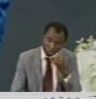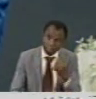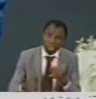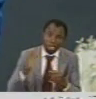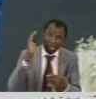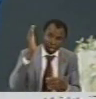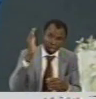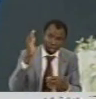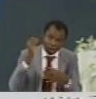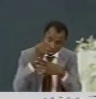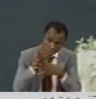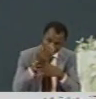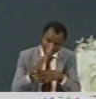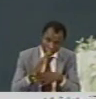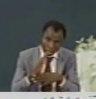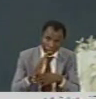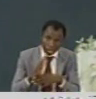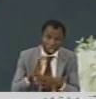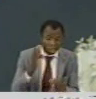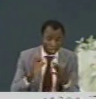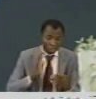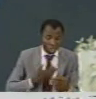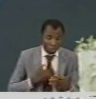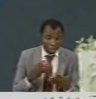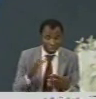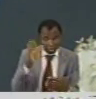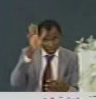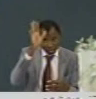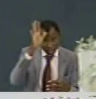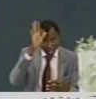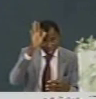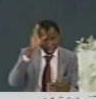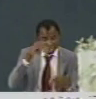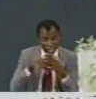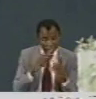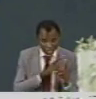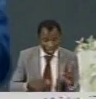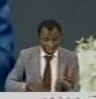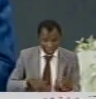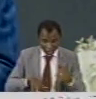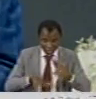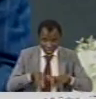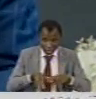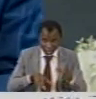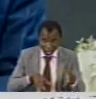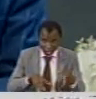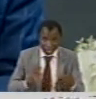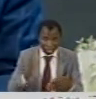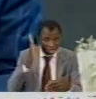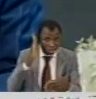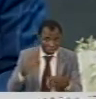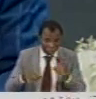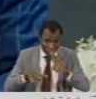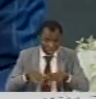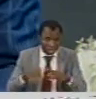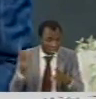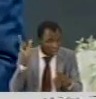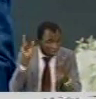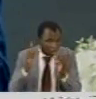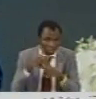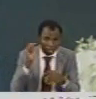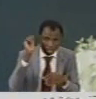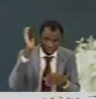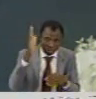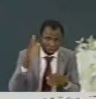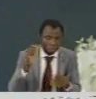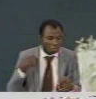our Father in the Lord is seated, he is going to sit and listen to the testimony. We don't